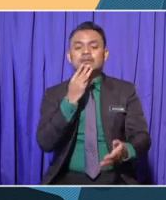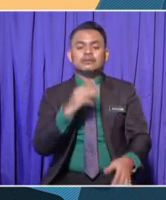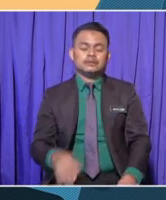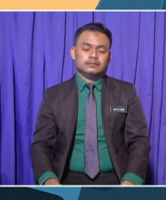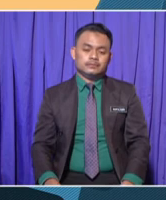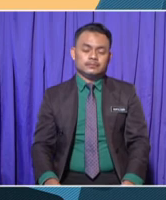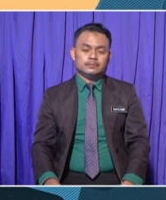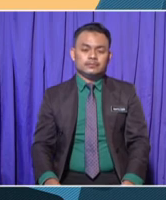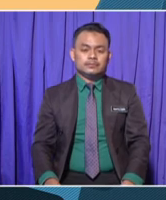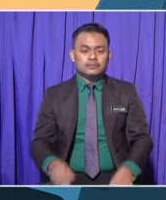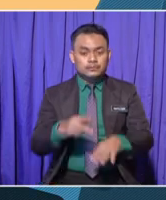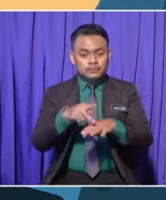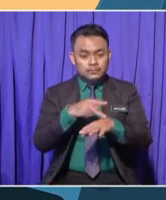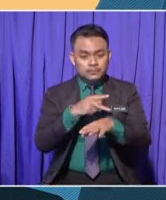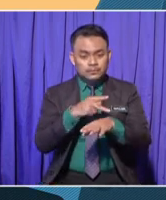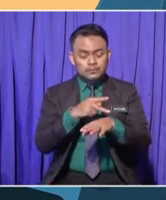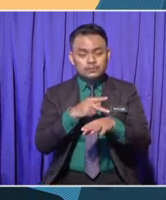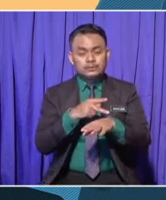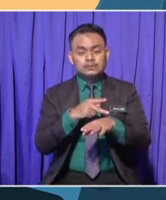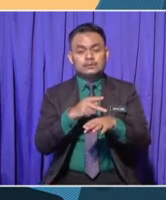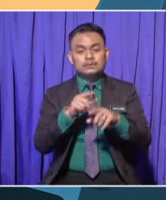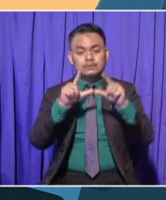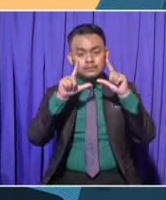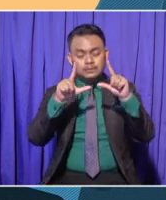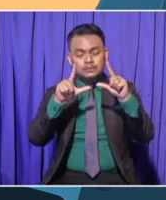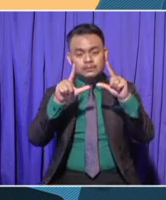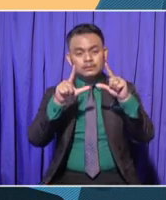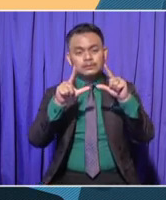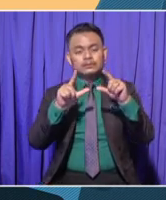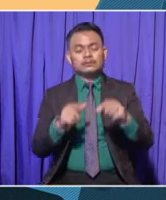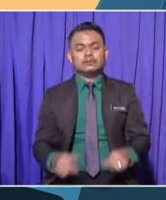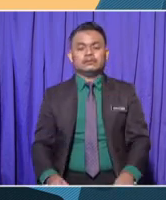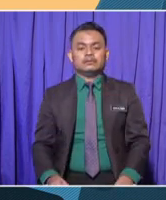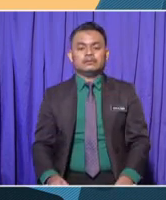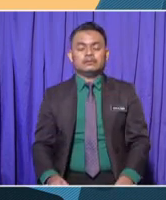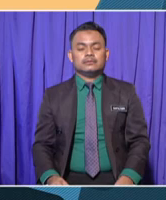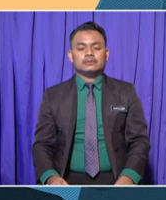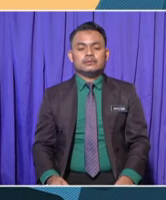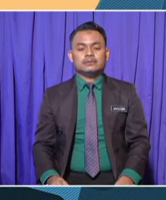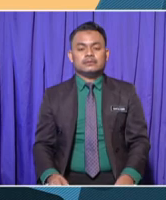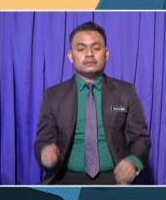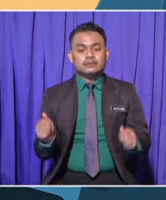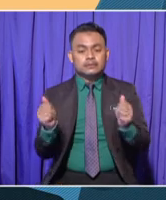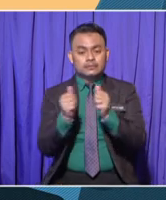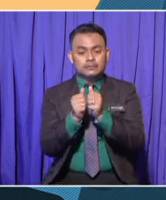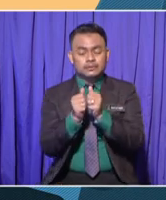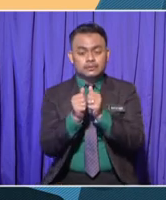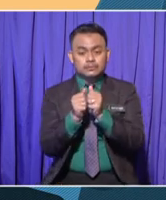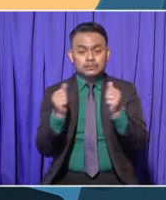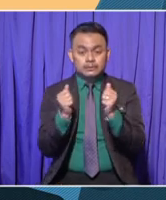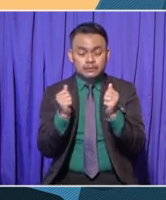memo magnet and stick it on the refrigerator door at home.